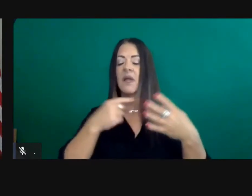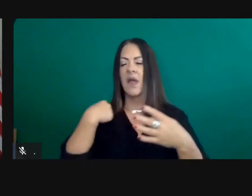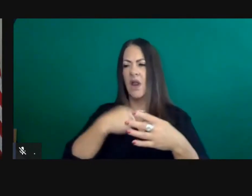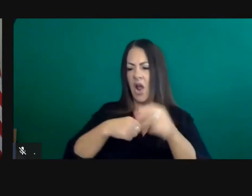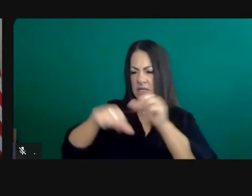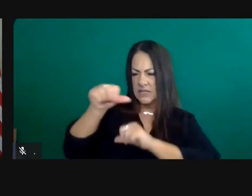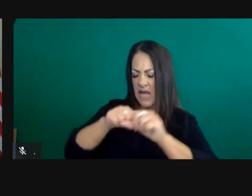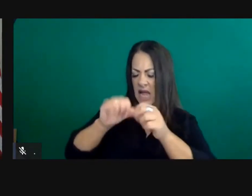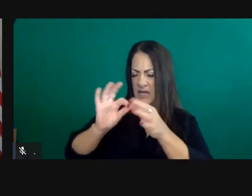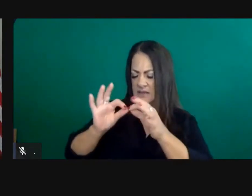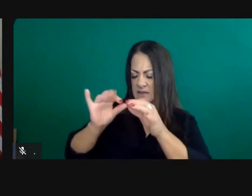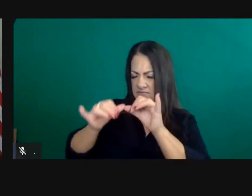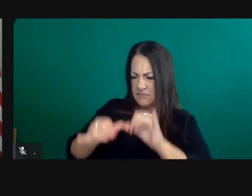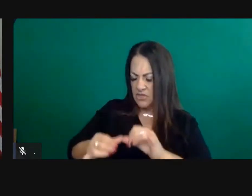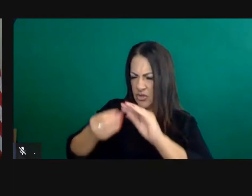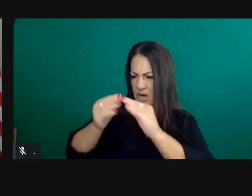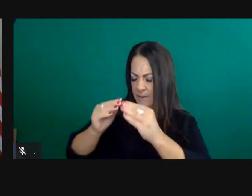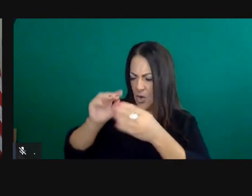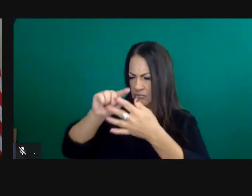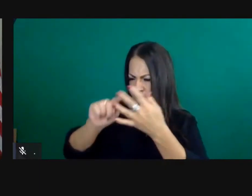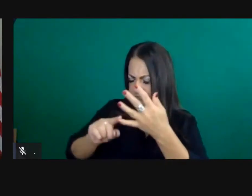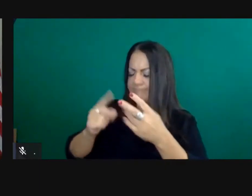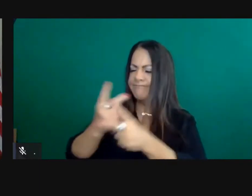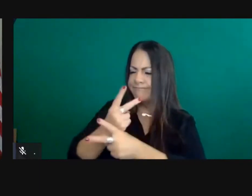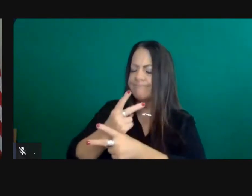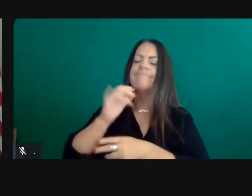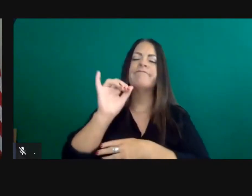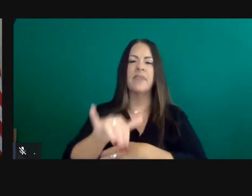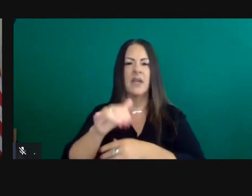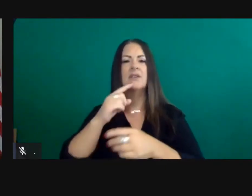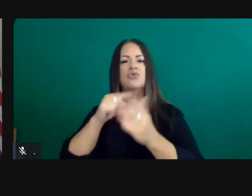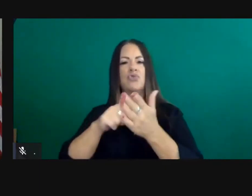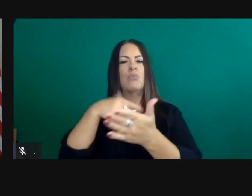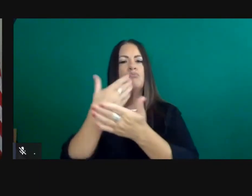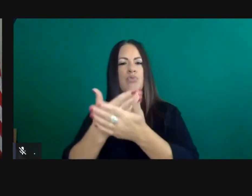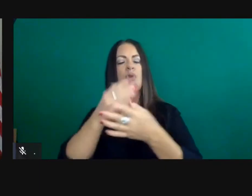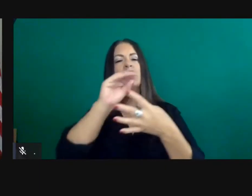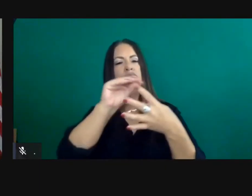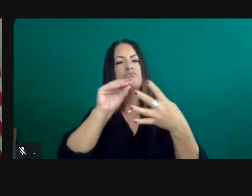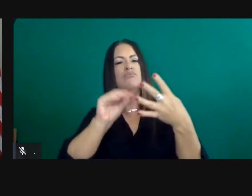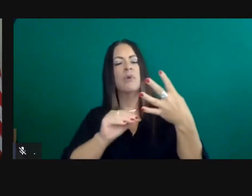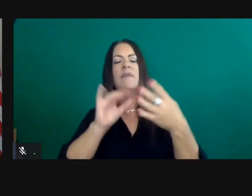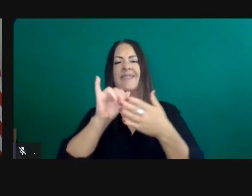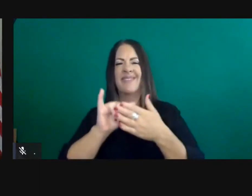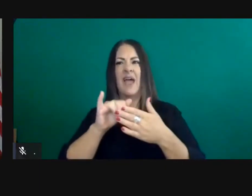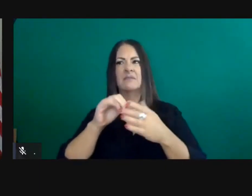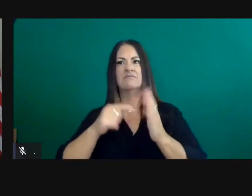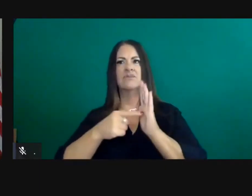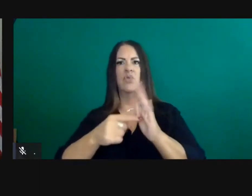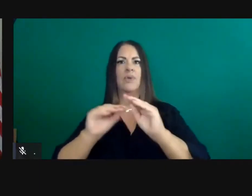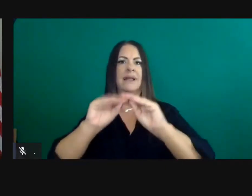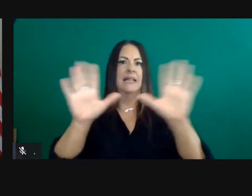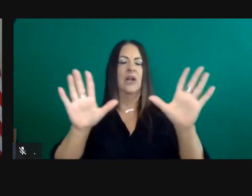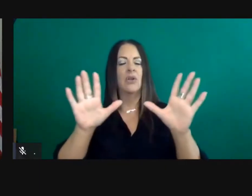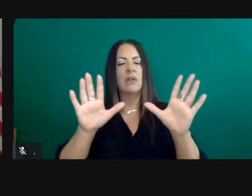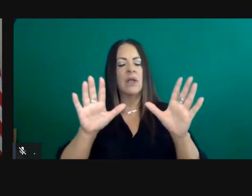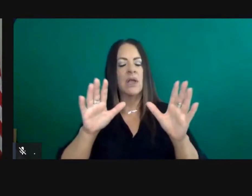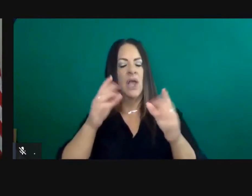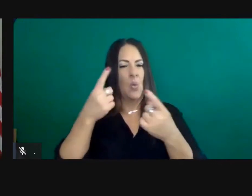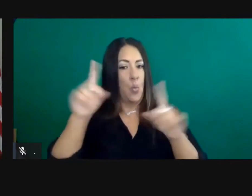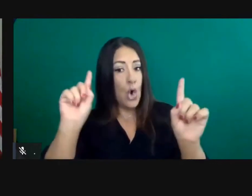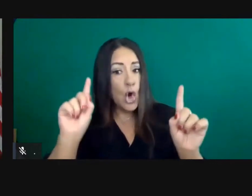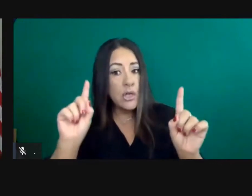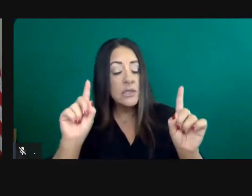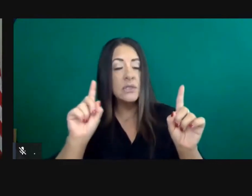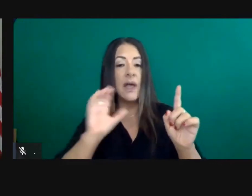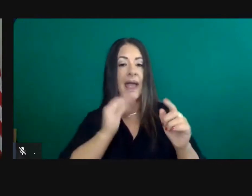some sectors increasing their operations, to me is one of the strongest proof points that we can begin to have this